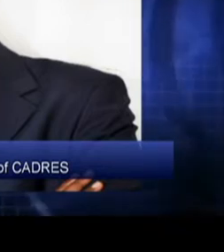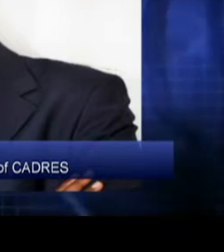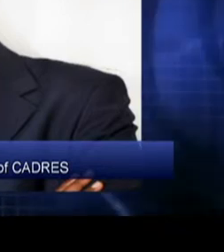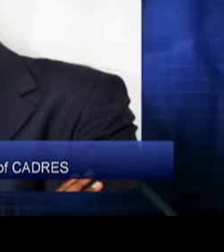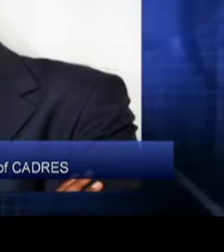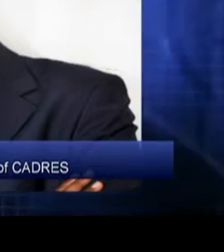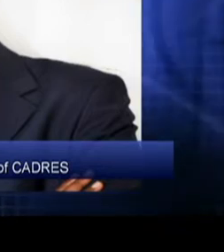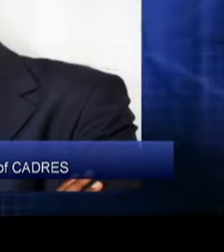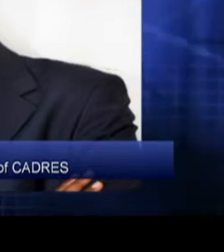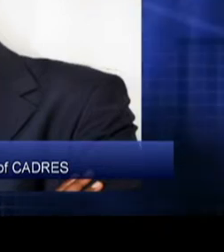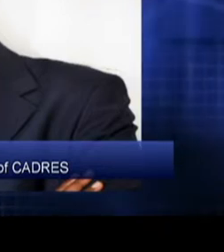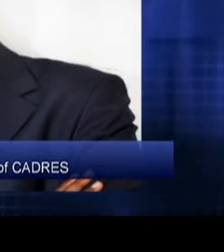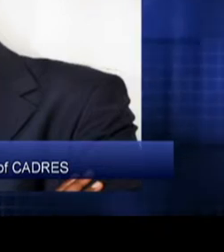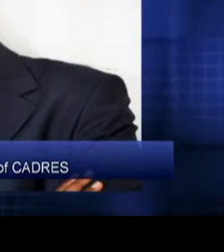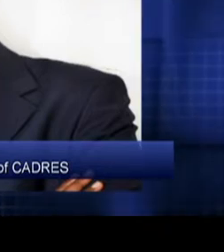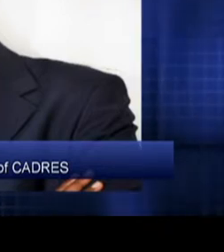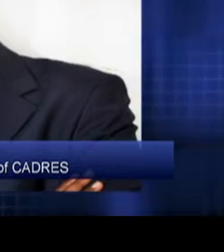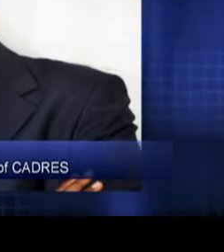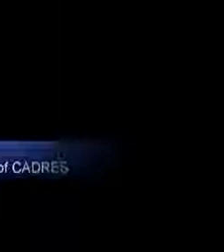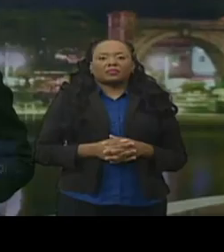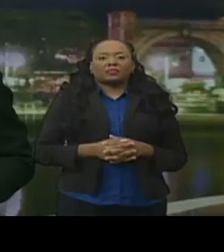assiduously towards cleaning that legacy up.